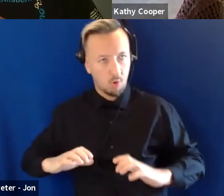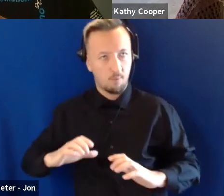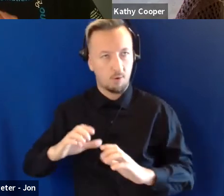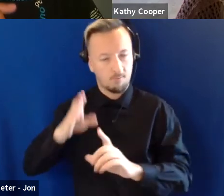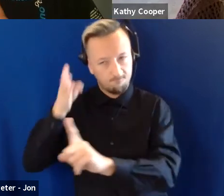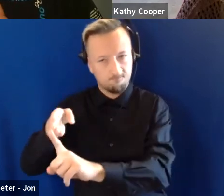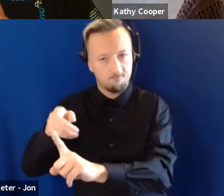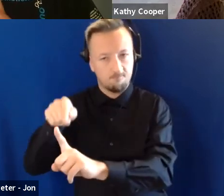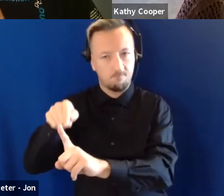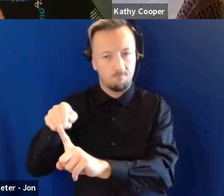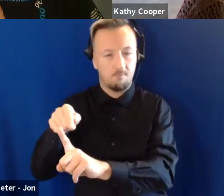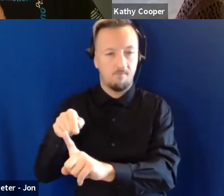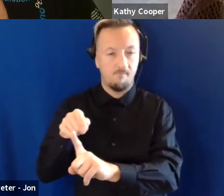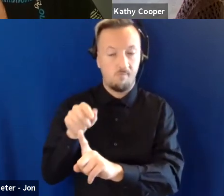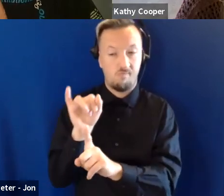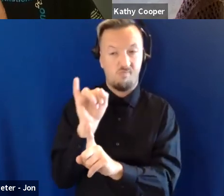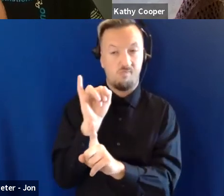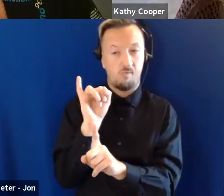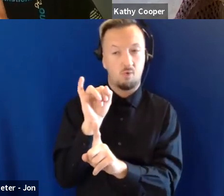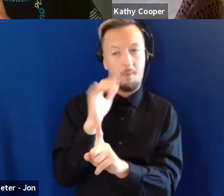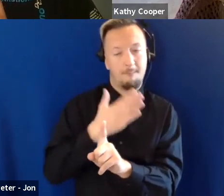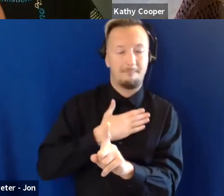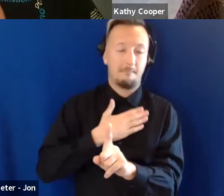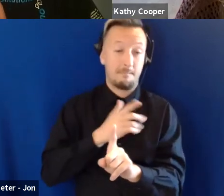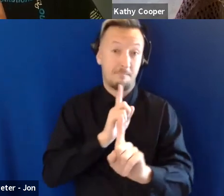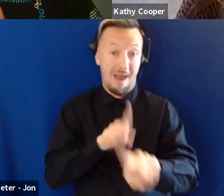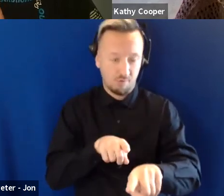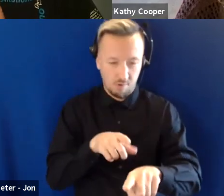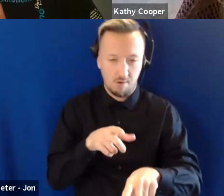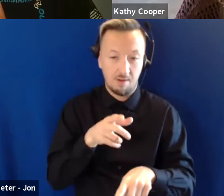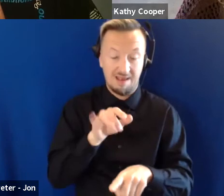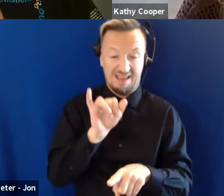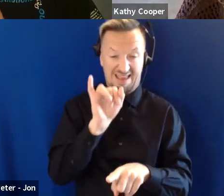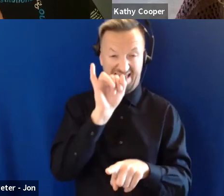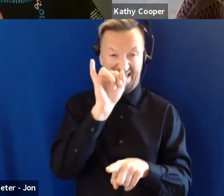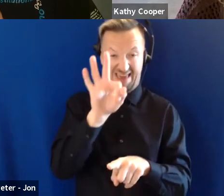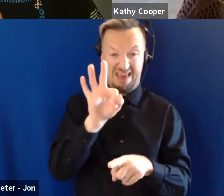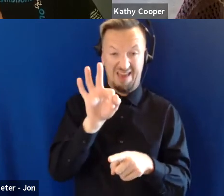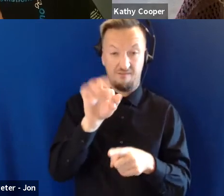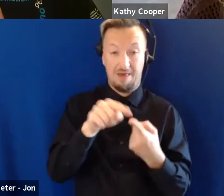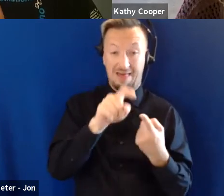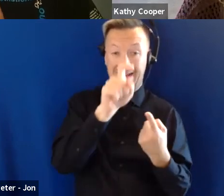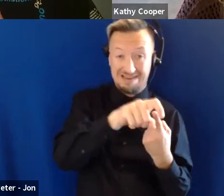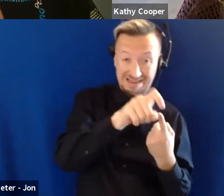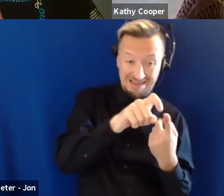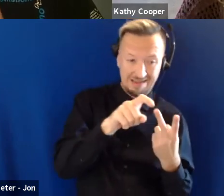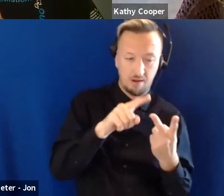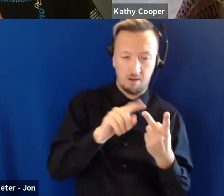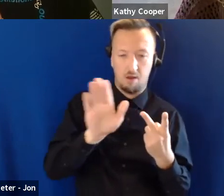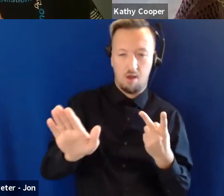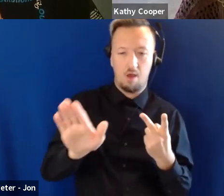if the needs and the choice and the dignity and the freedom of people